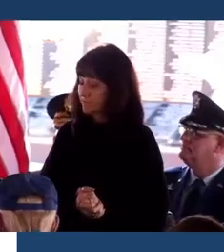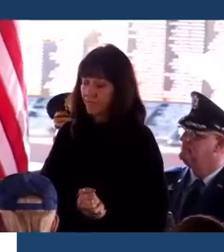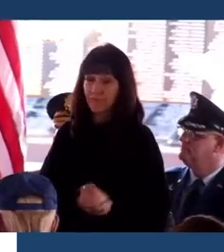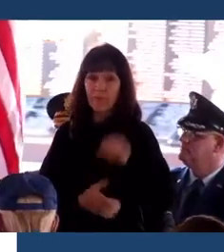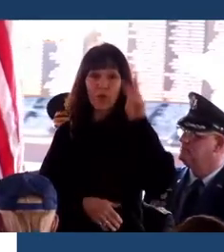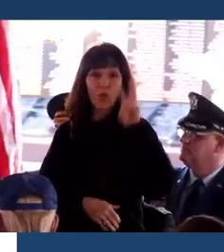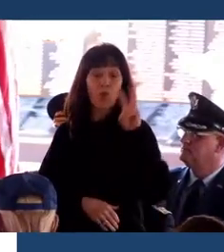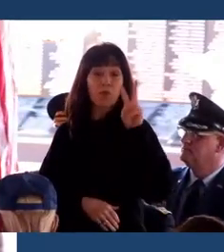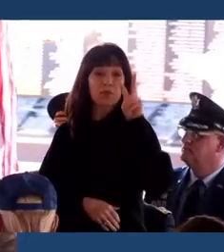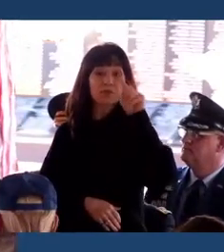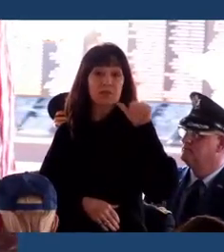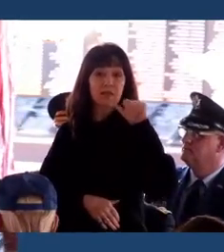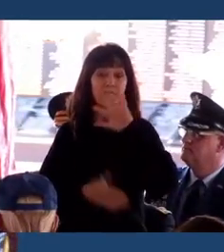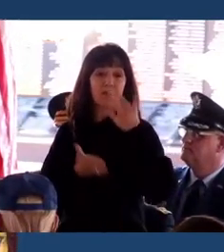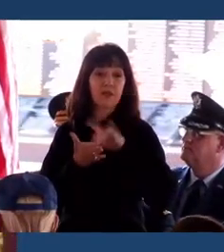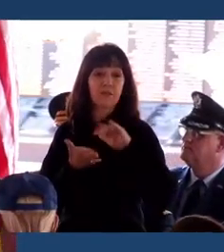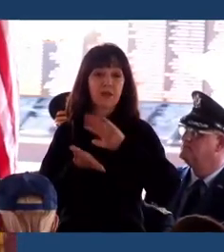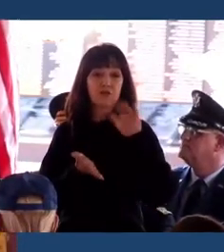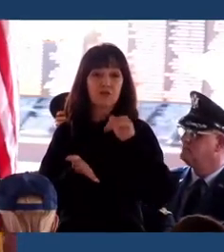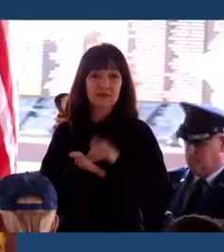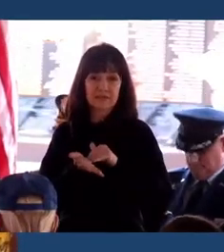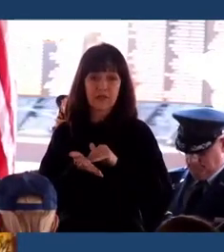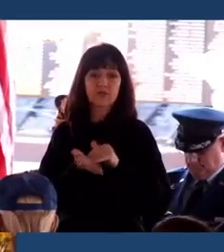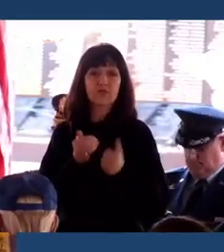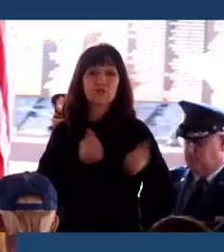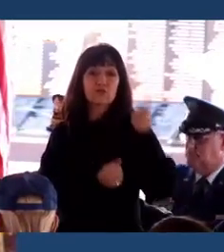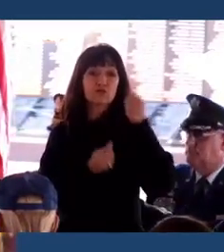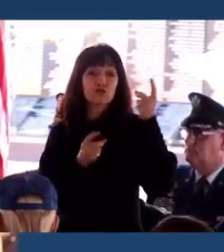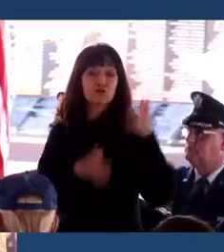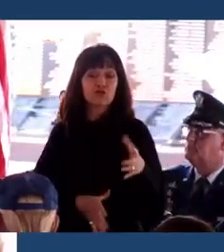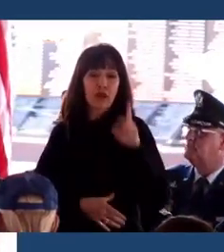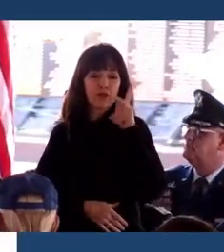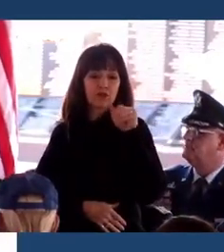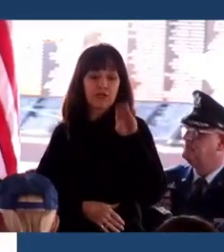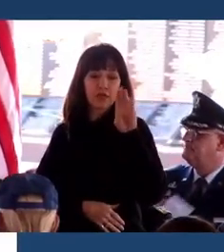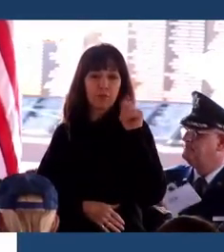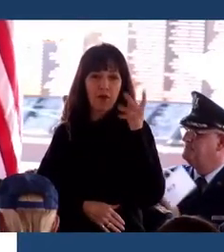Wilmington VA Medical Center Associate Director Kim Butler.